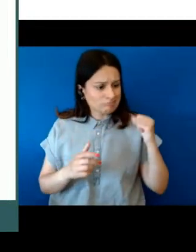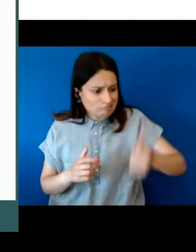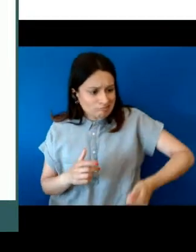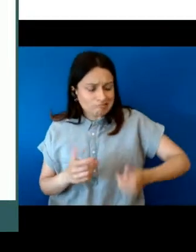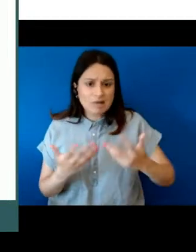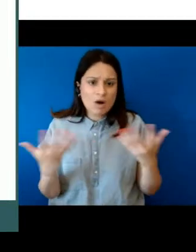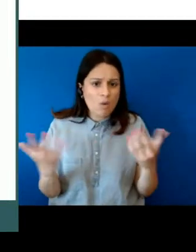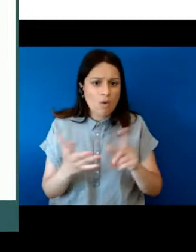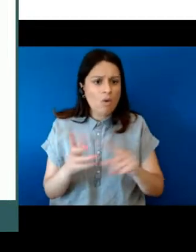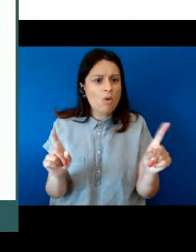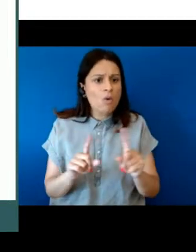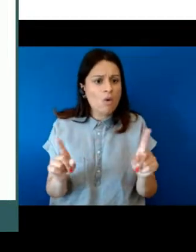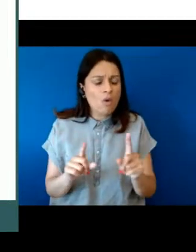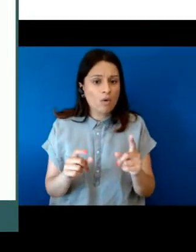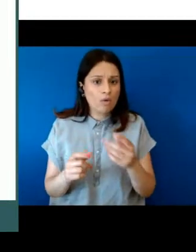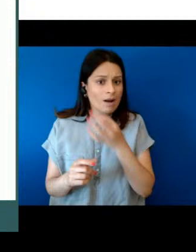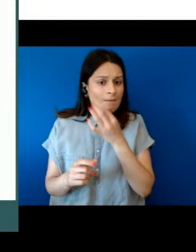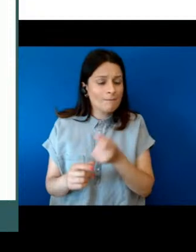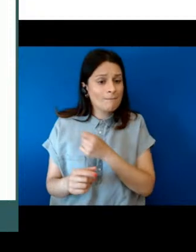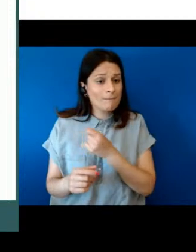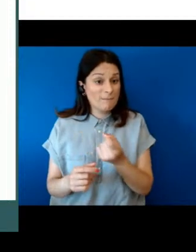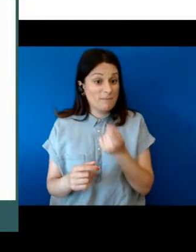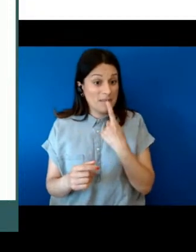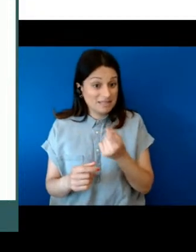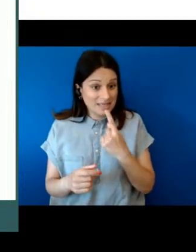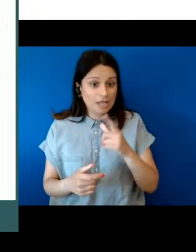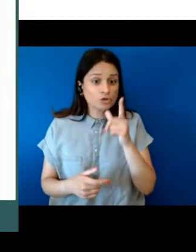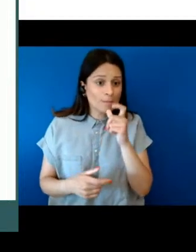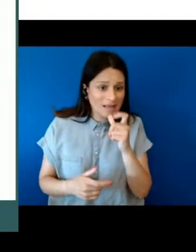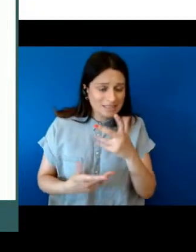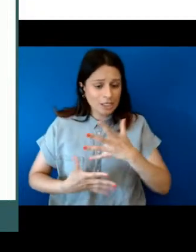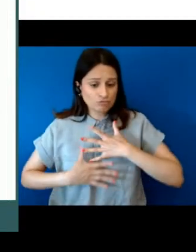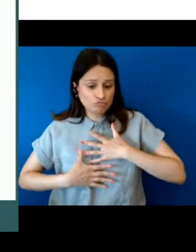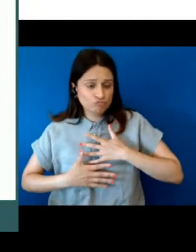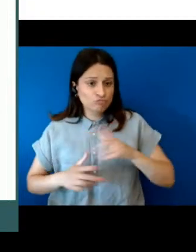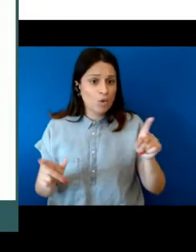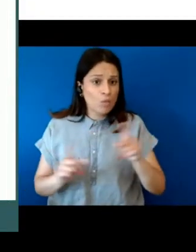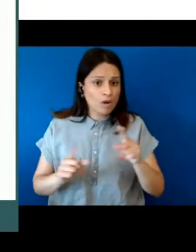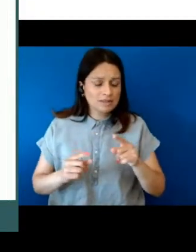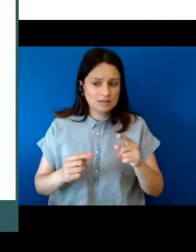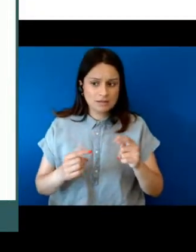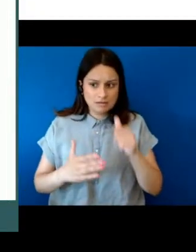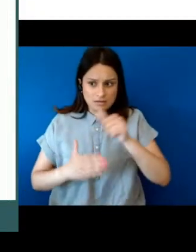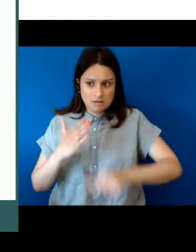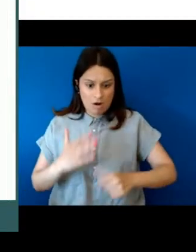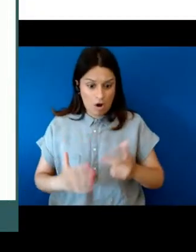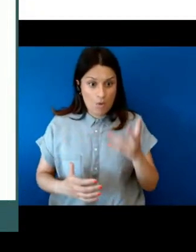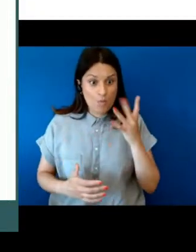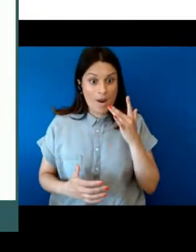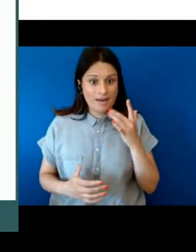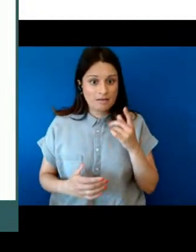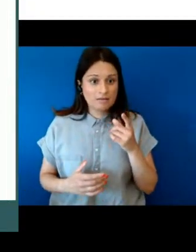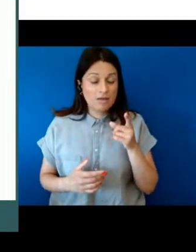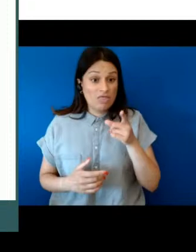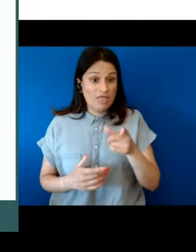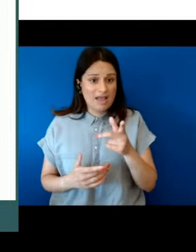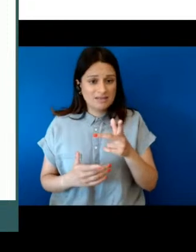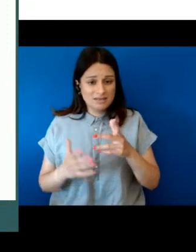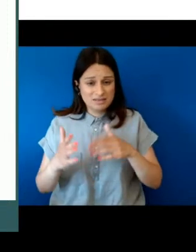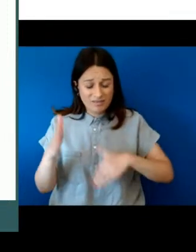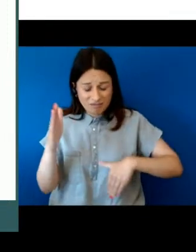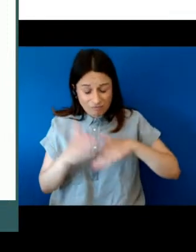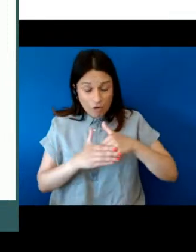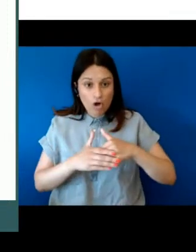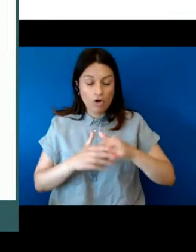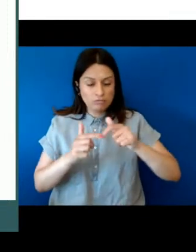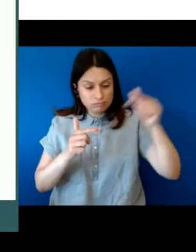tried, how effective it was when the symptoms come on, etc. That's a full allergy clinical history, really, really